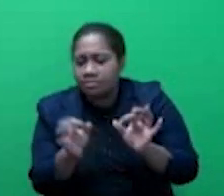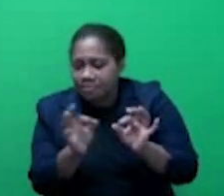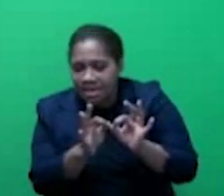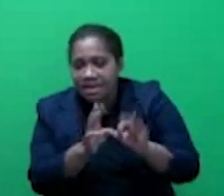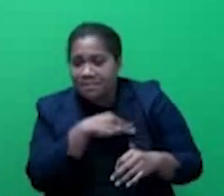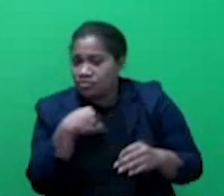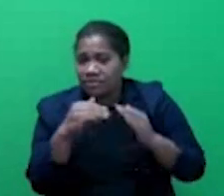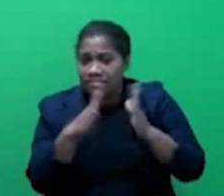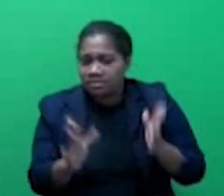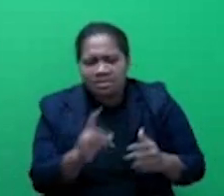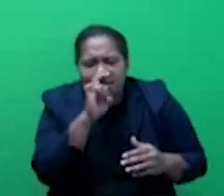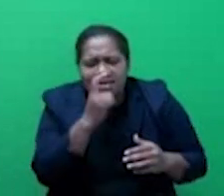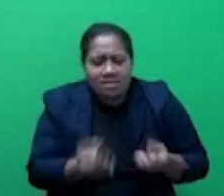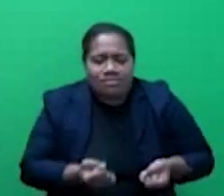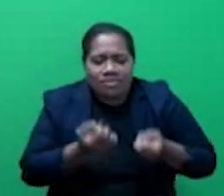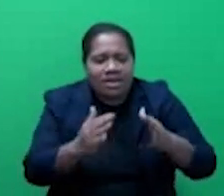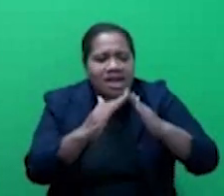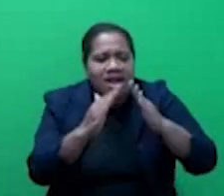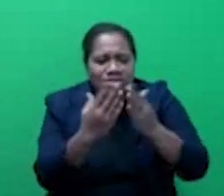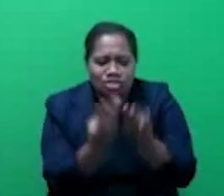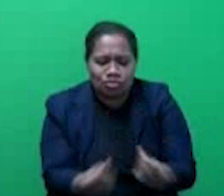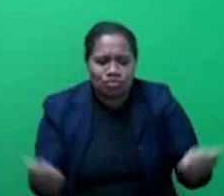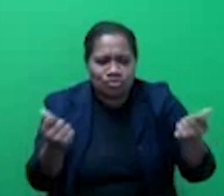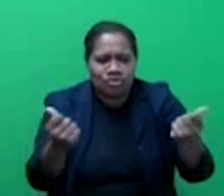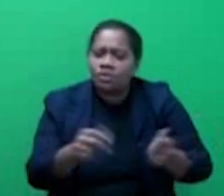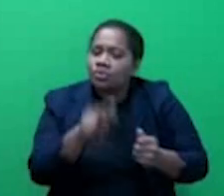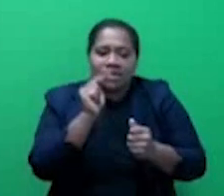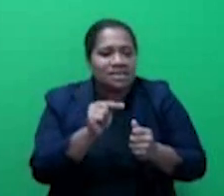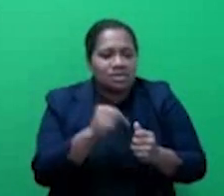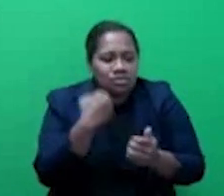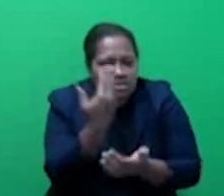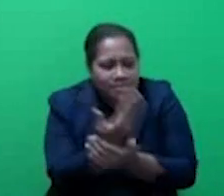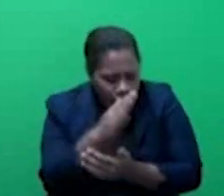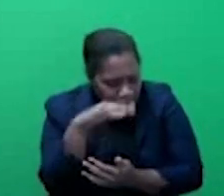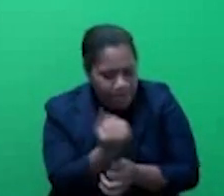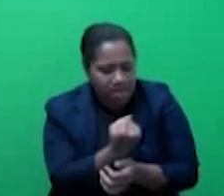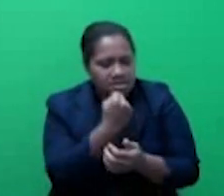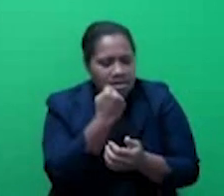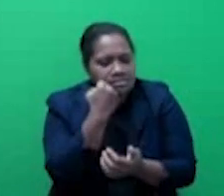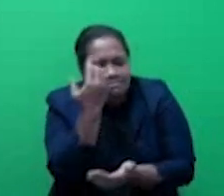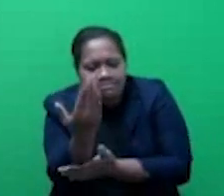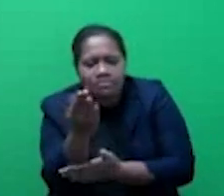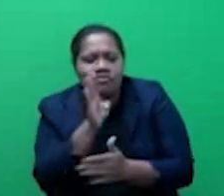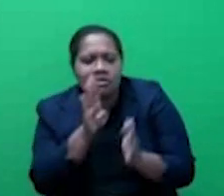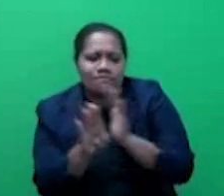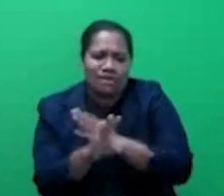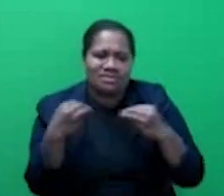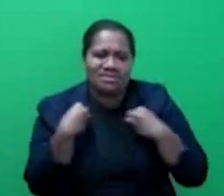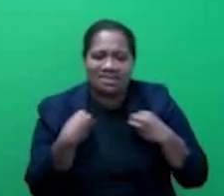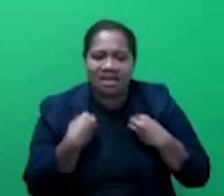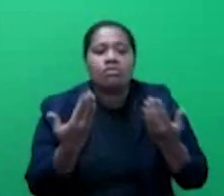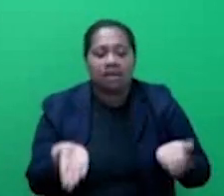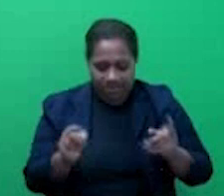provide the housing solution. We need to depend, or we must rely on the private sector. And that's what